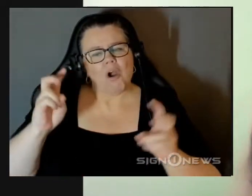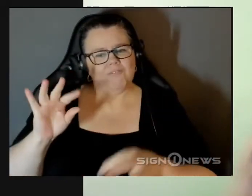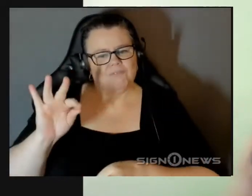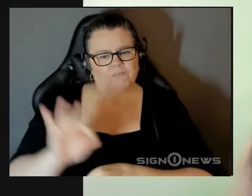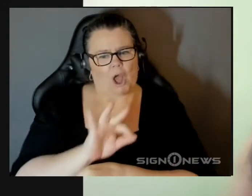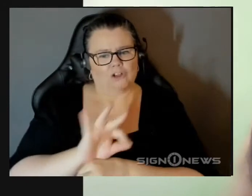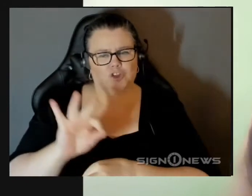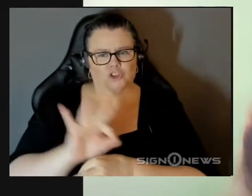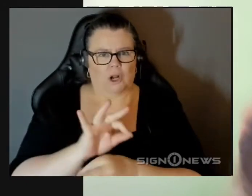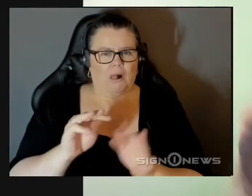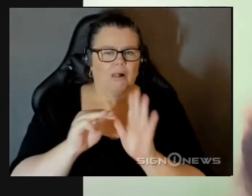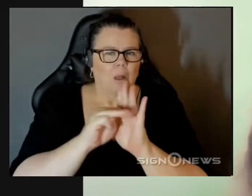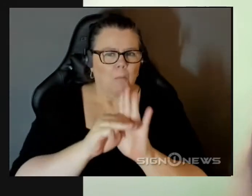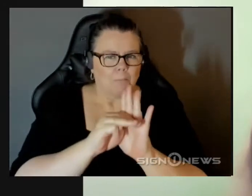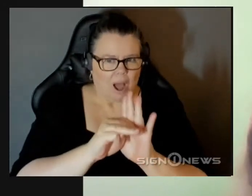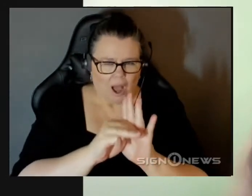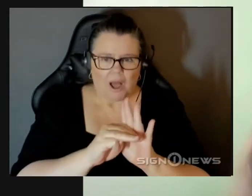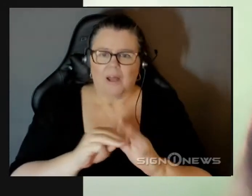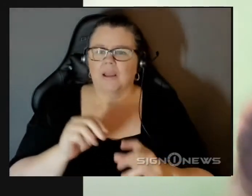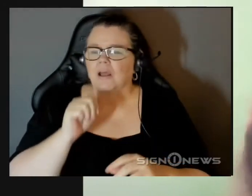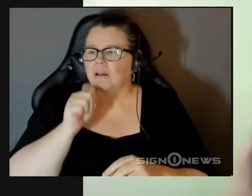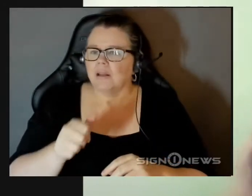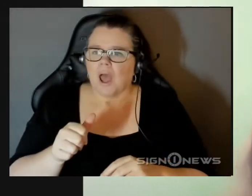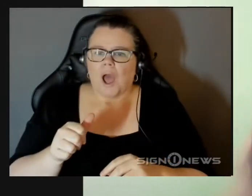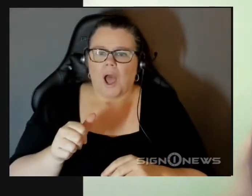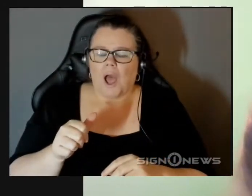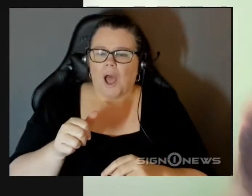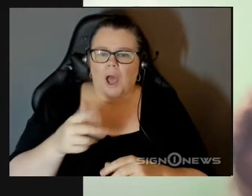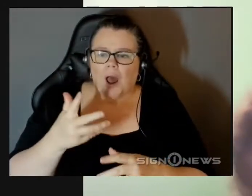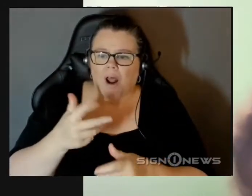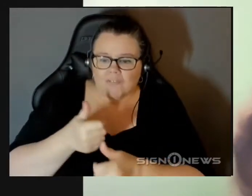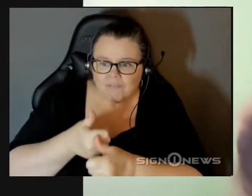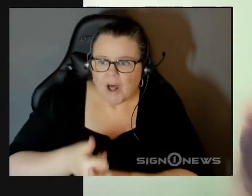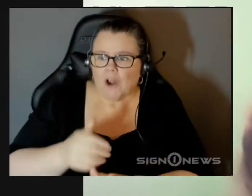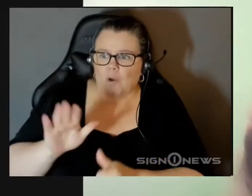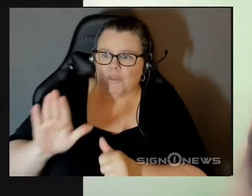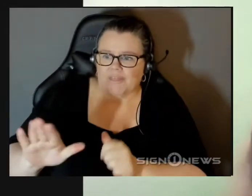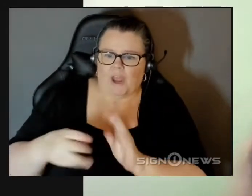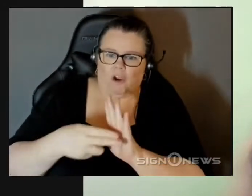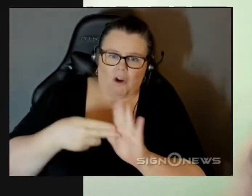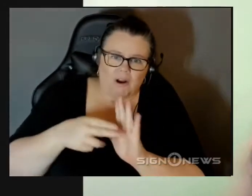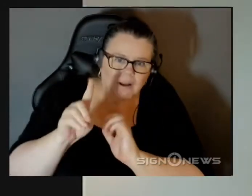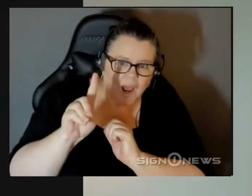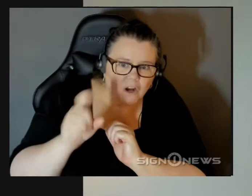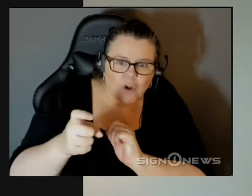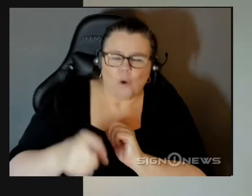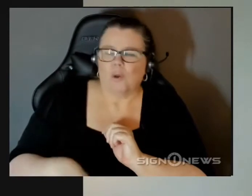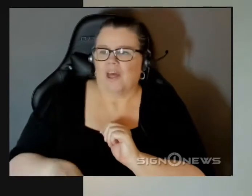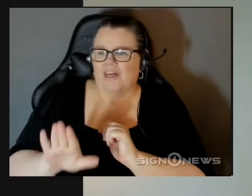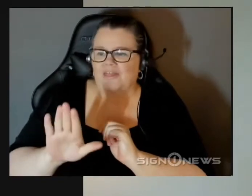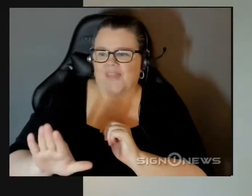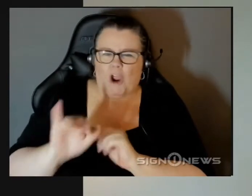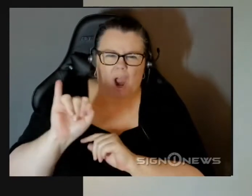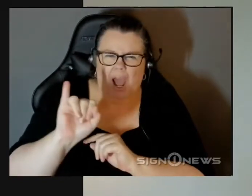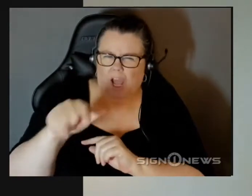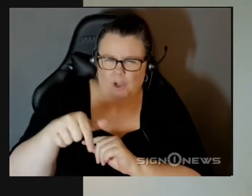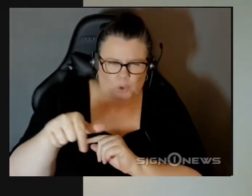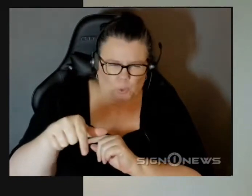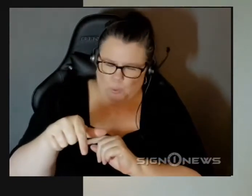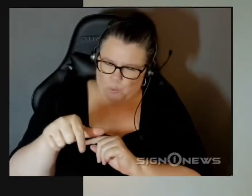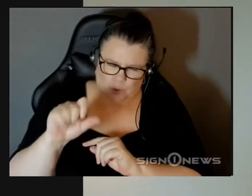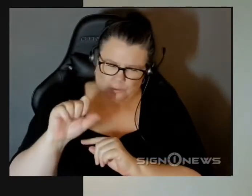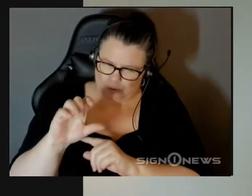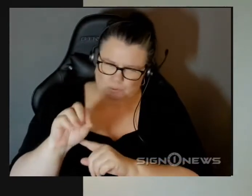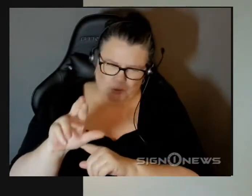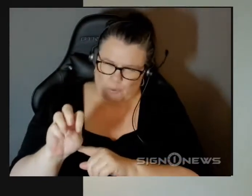to basing capacity on things like diagnosis or IQ scores. And I think the only thing I'll add there, I feel like